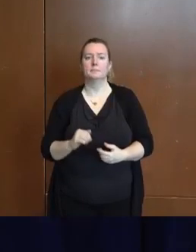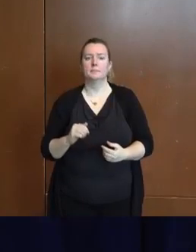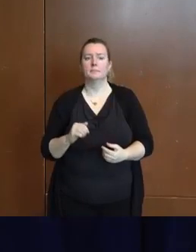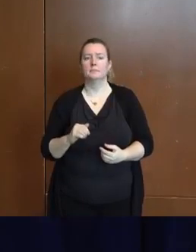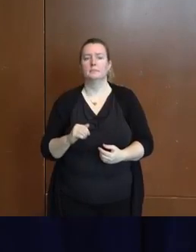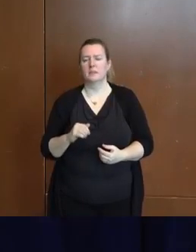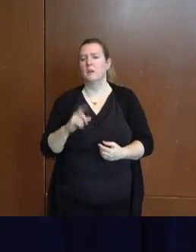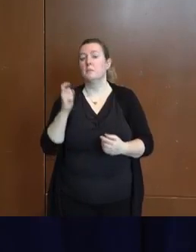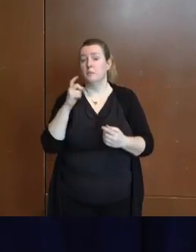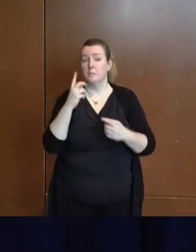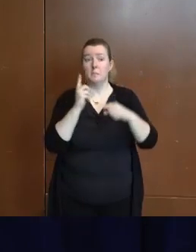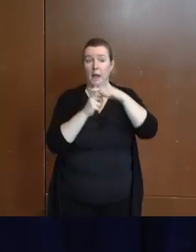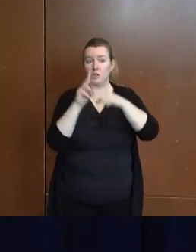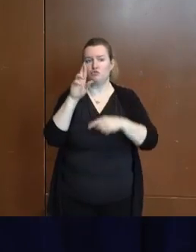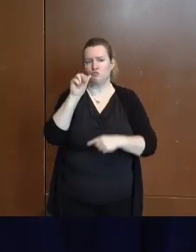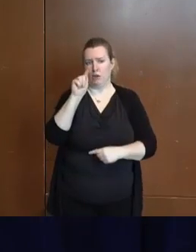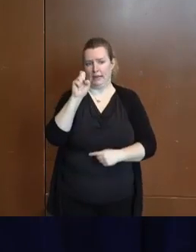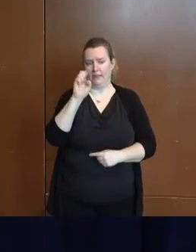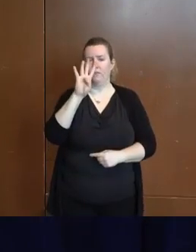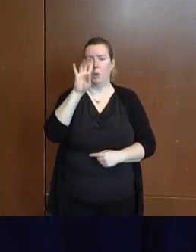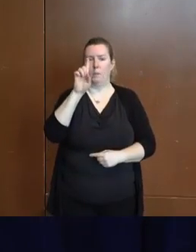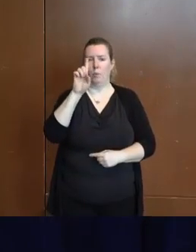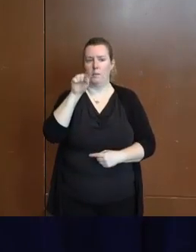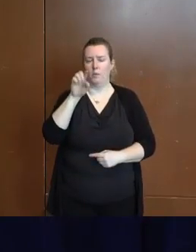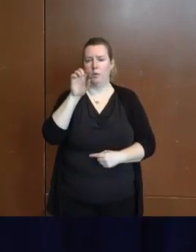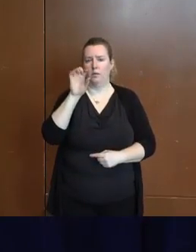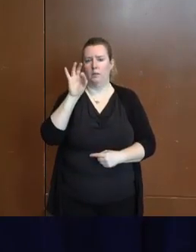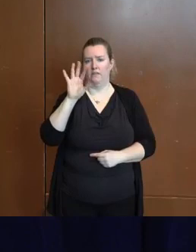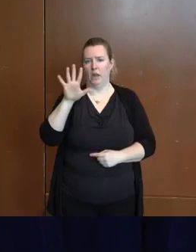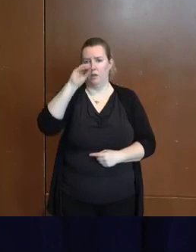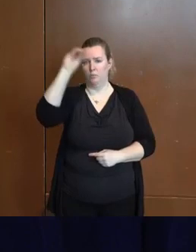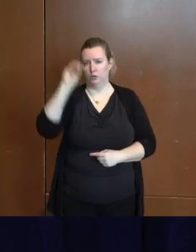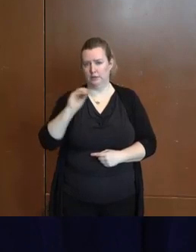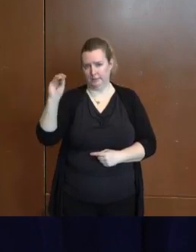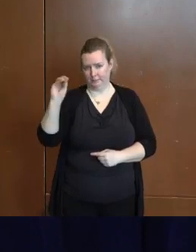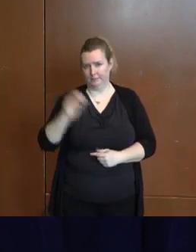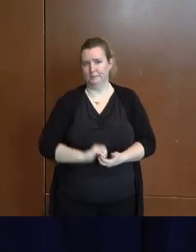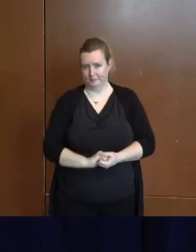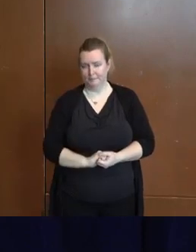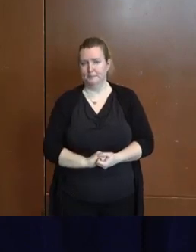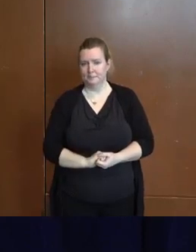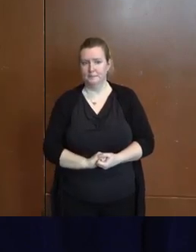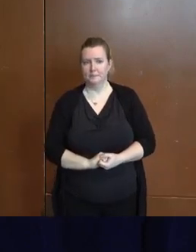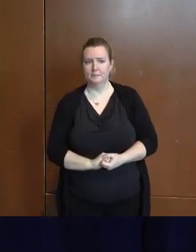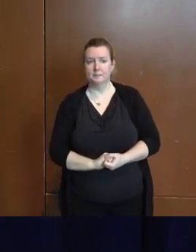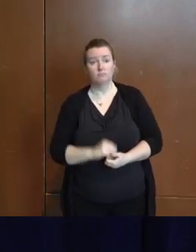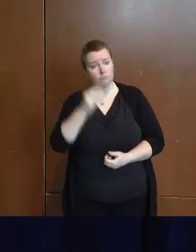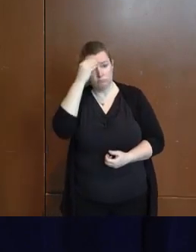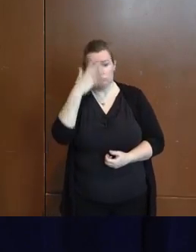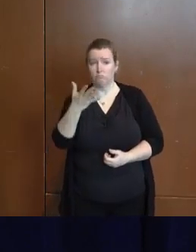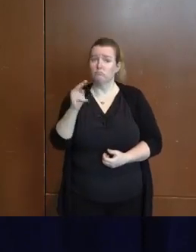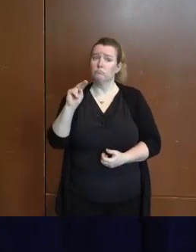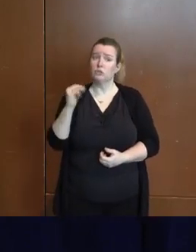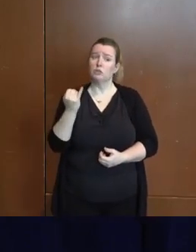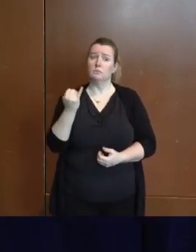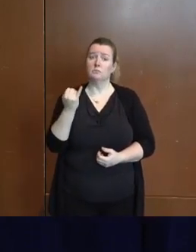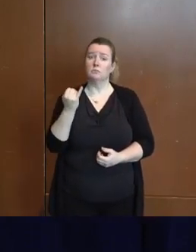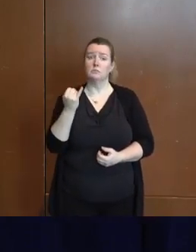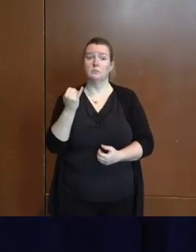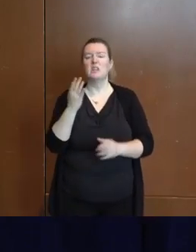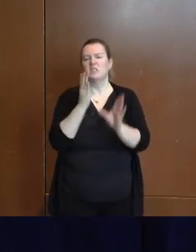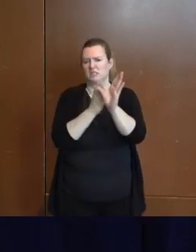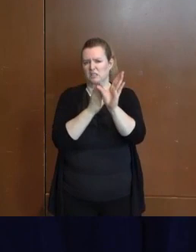0.05%. I'm also reporting today that New Jersey State Psychiatric Hospital, another one